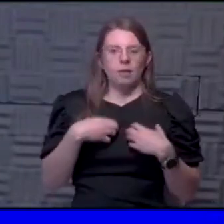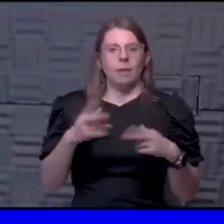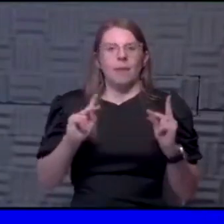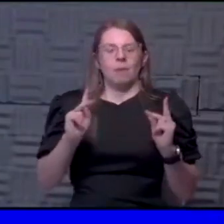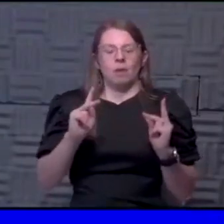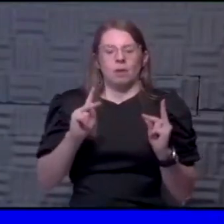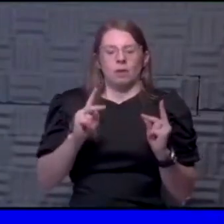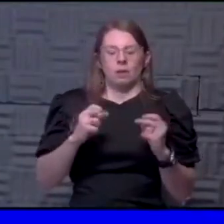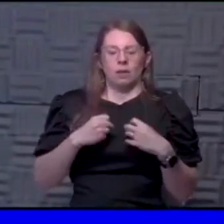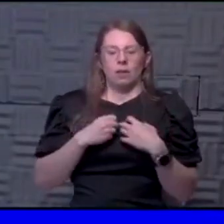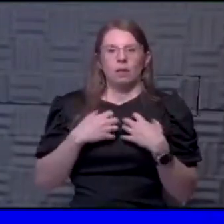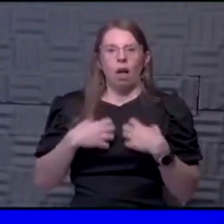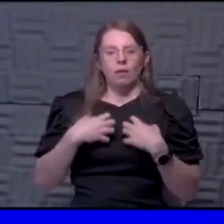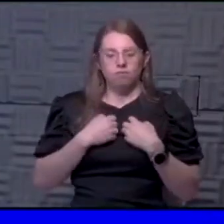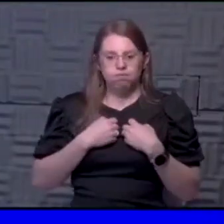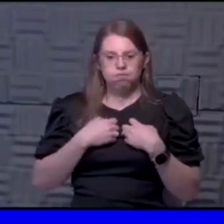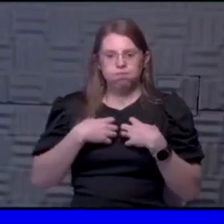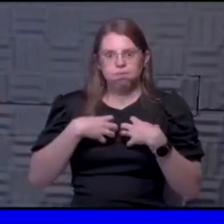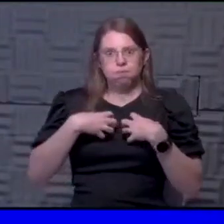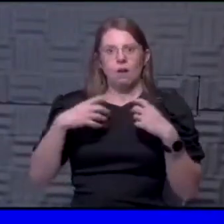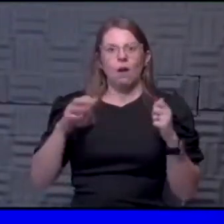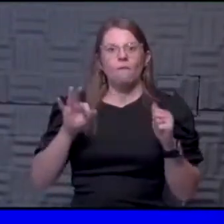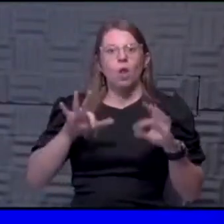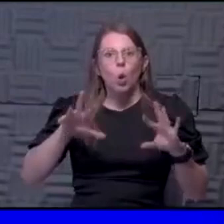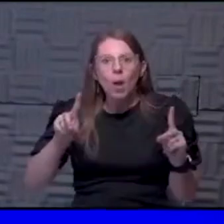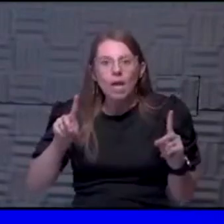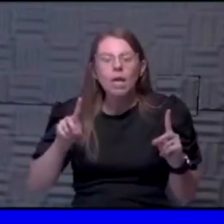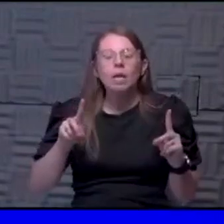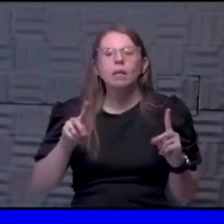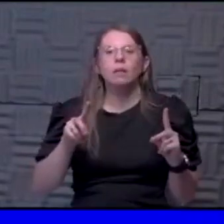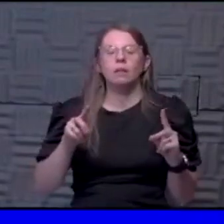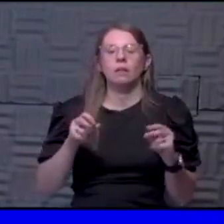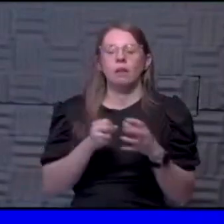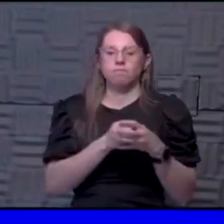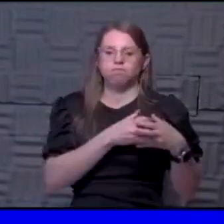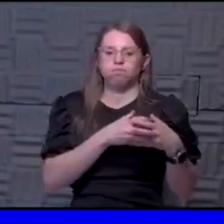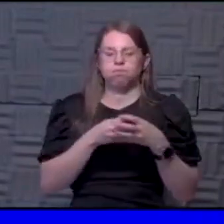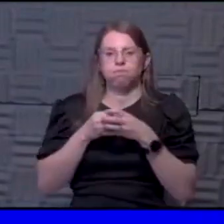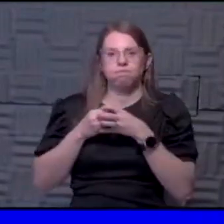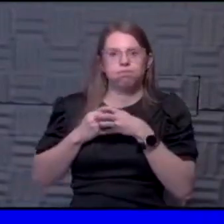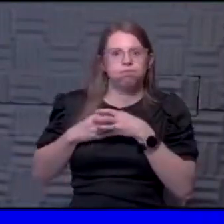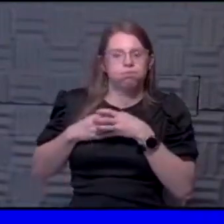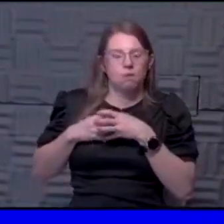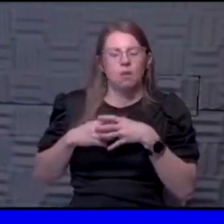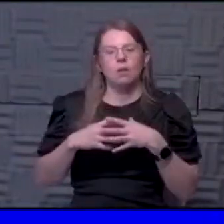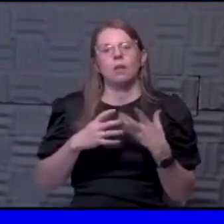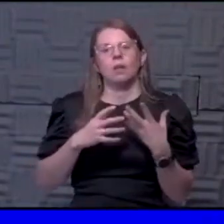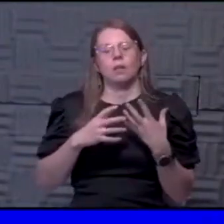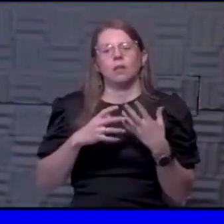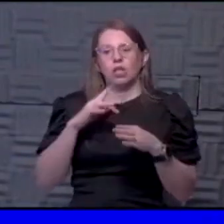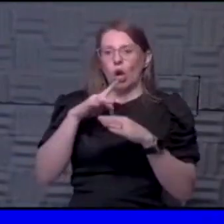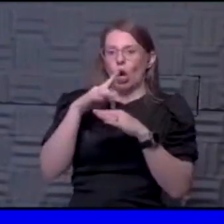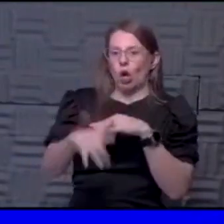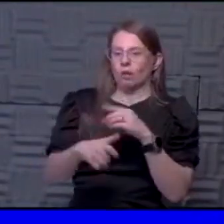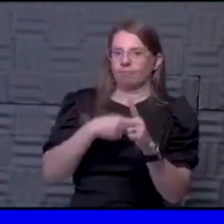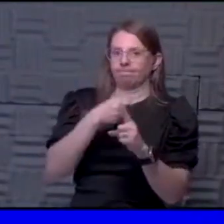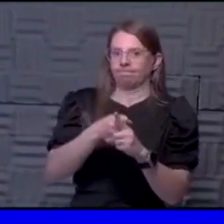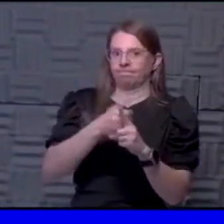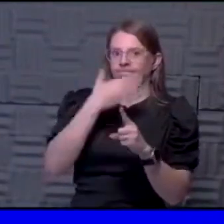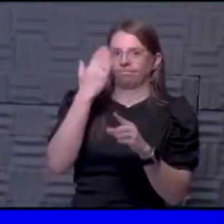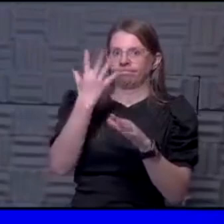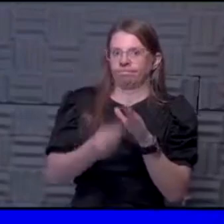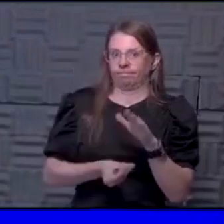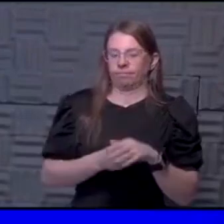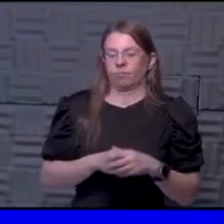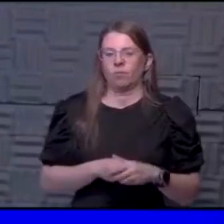people's lungs fill up with fluid in that inflammatory state, but it's early on. And so that's a really good question. I